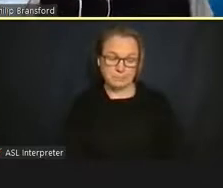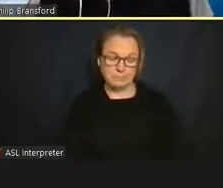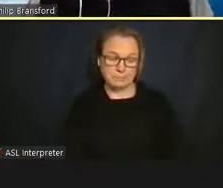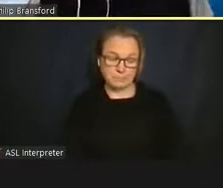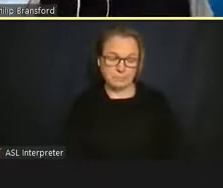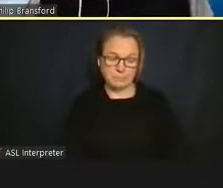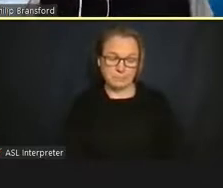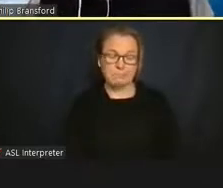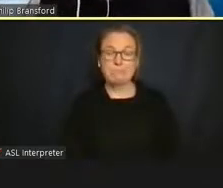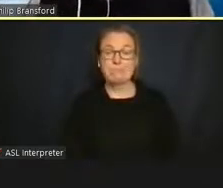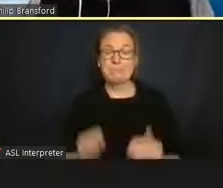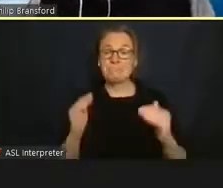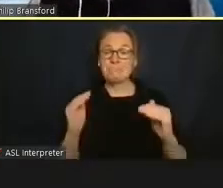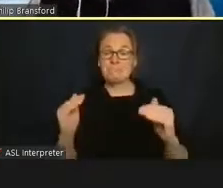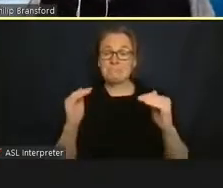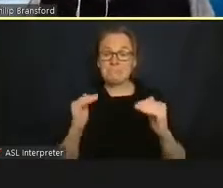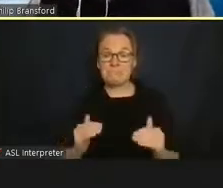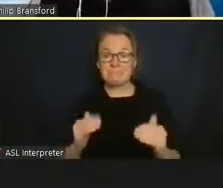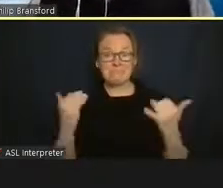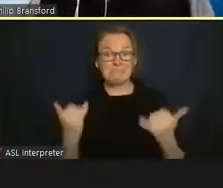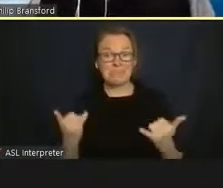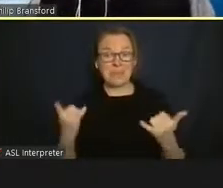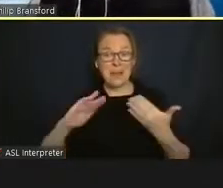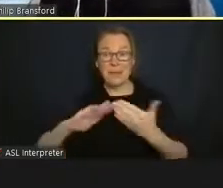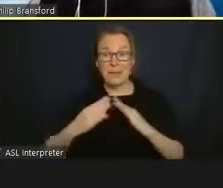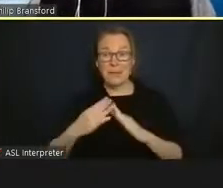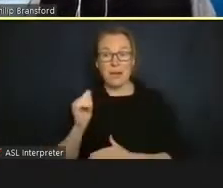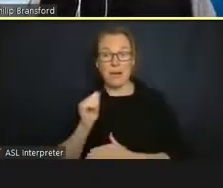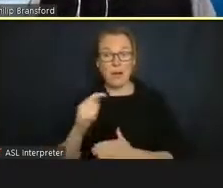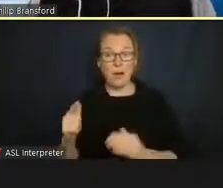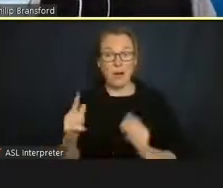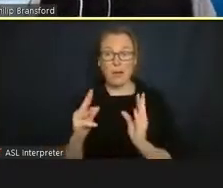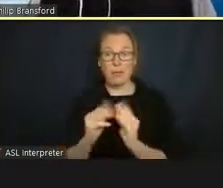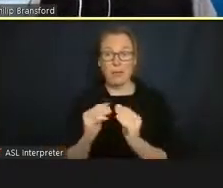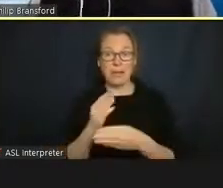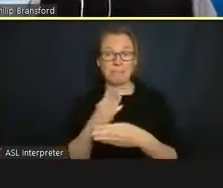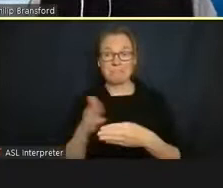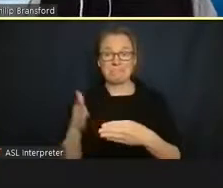That concludes our town hall meeting. I would